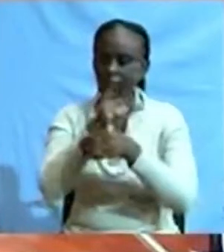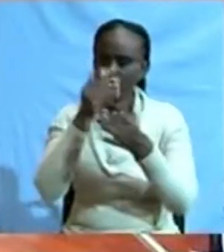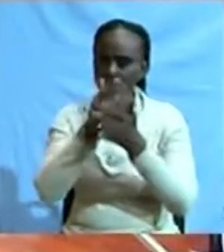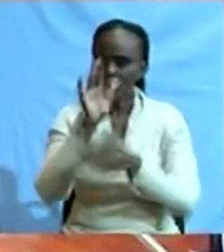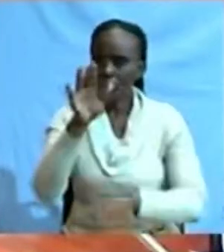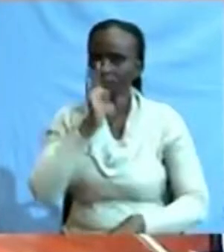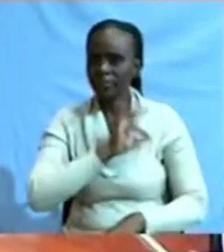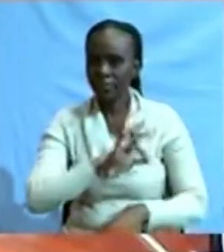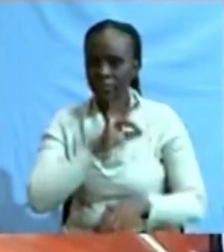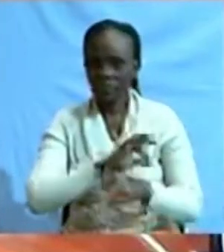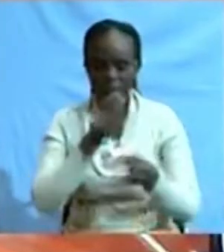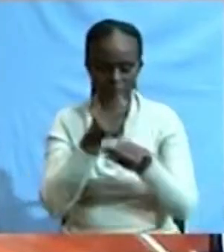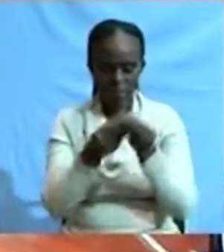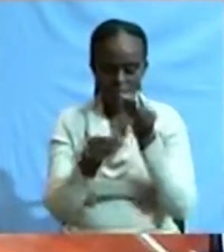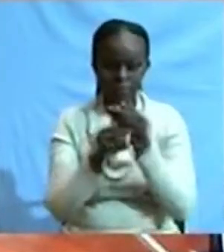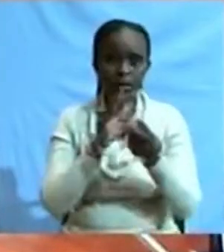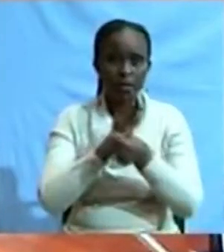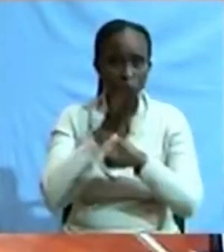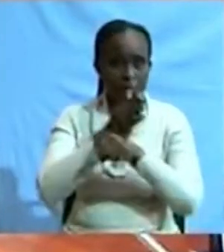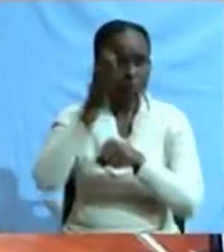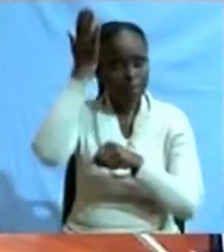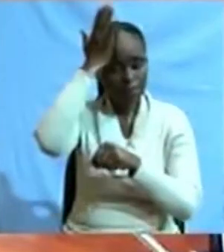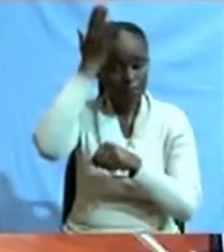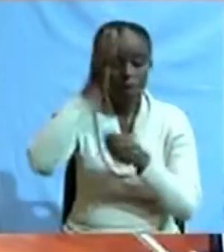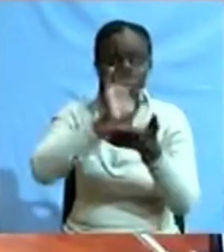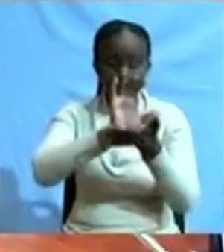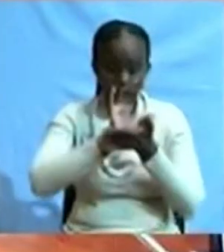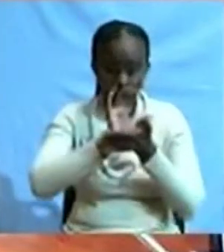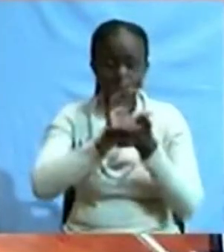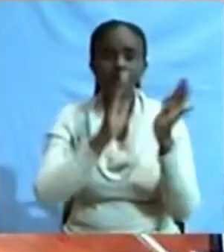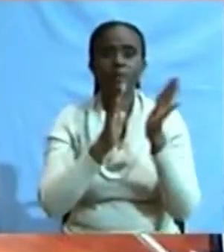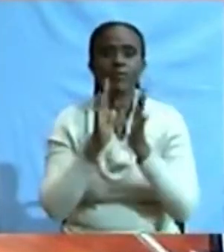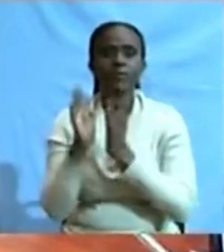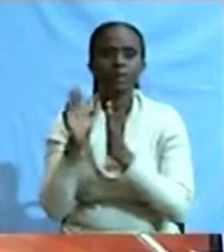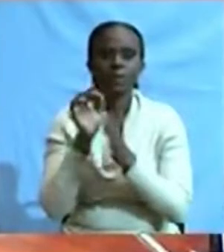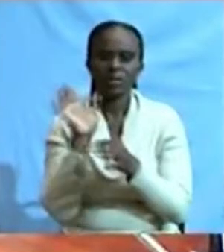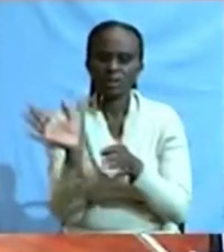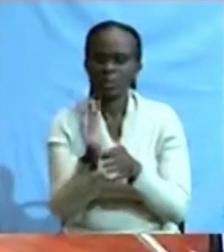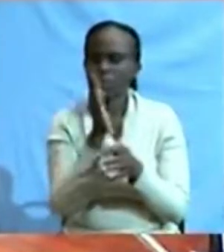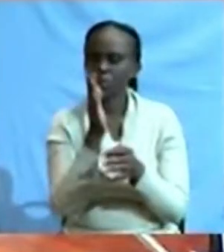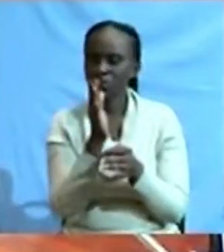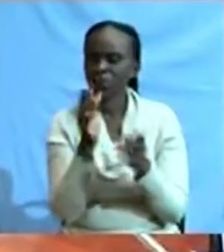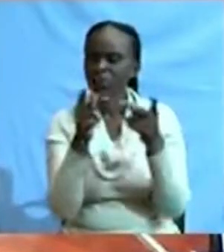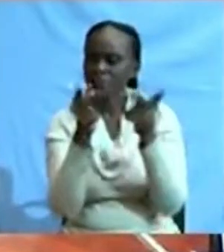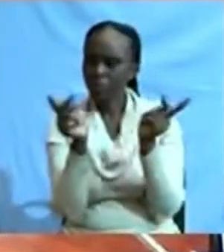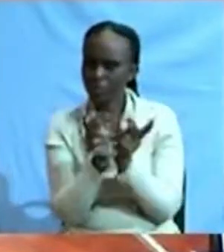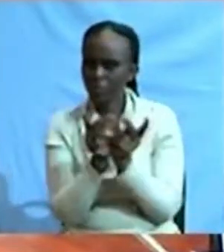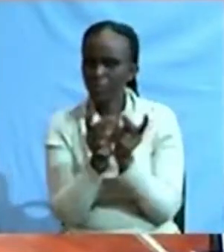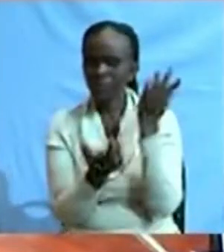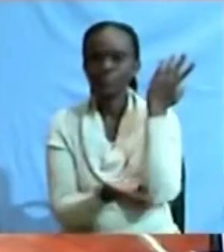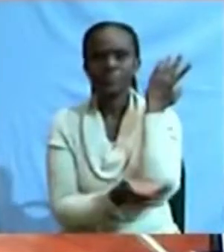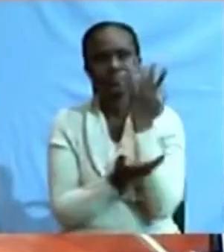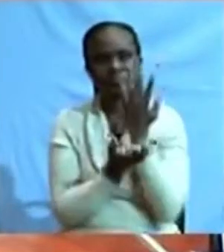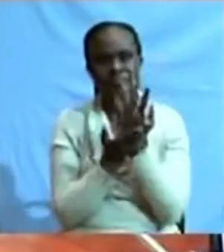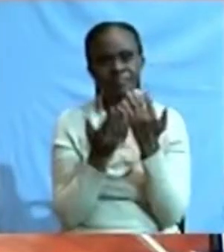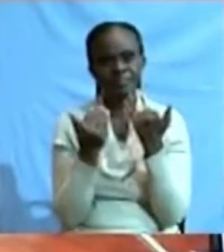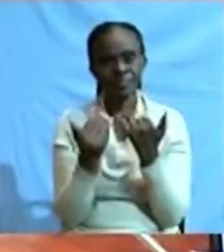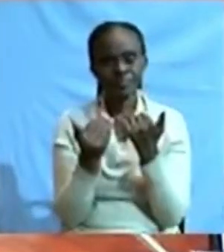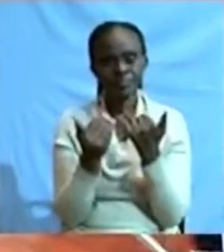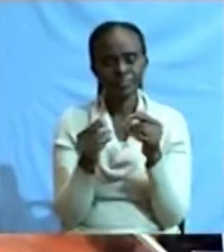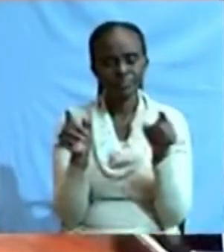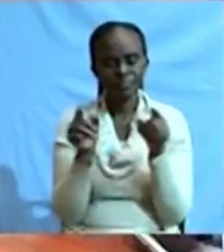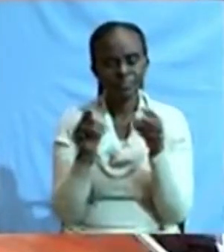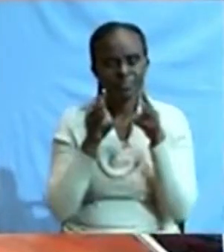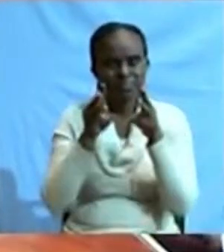statutory obligations following the set-out debt payment plans as its liquidity position improves. As a